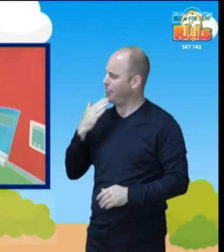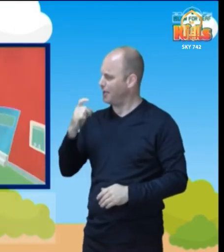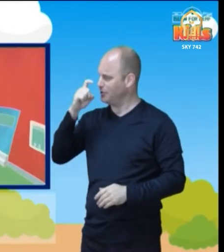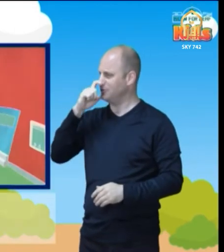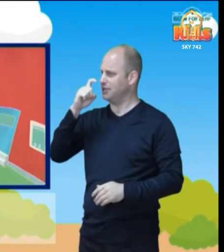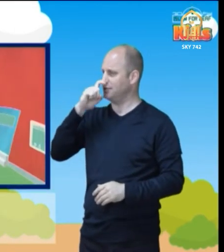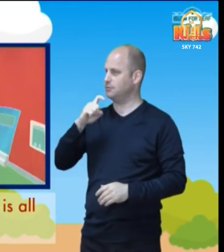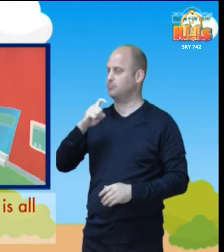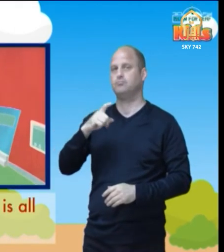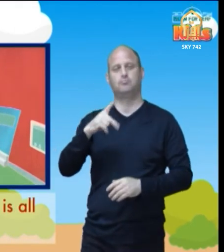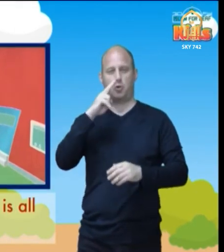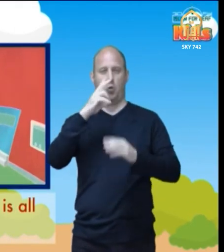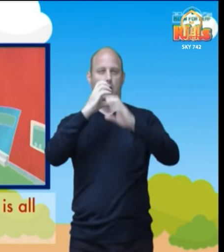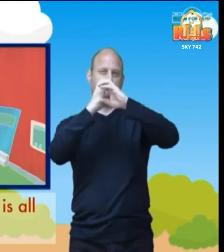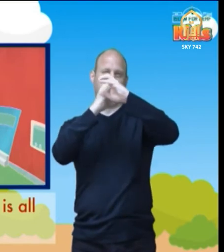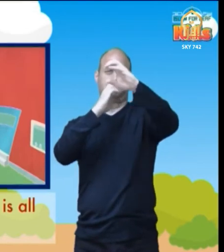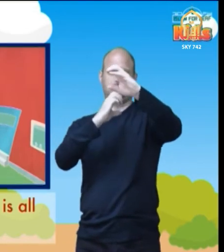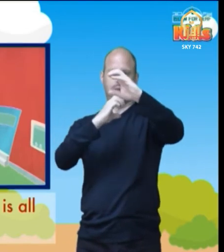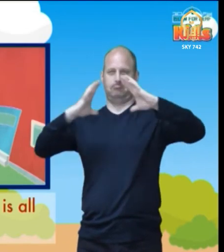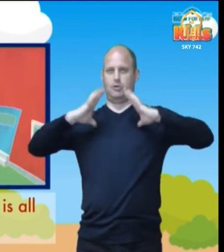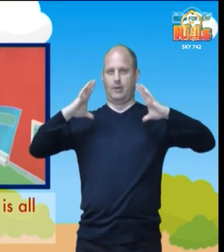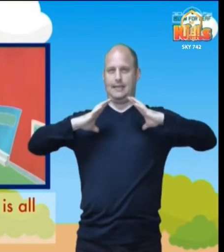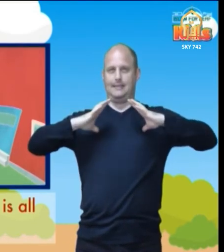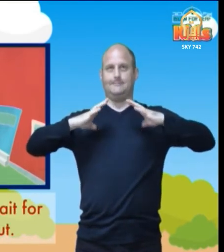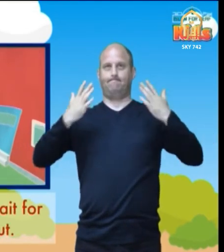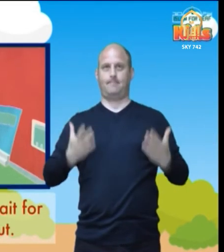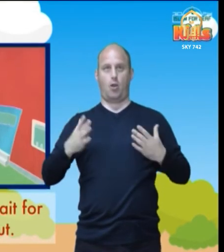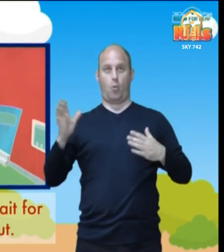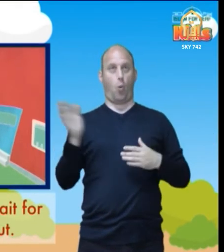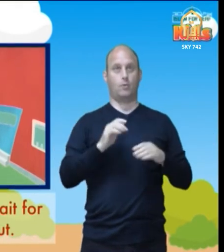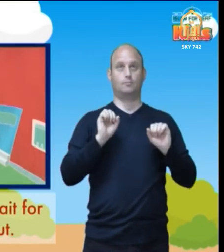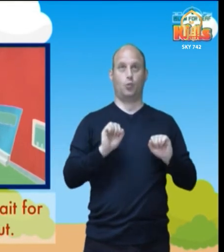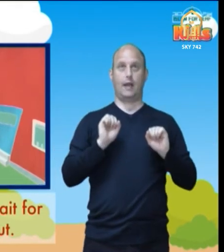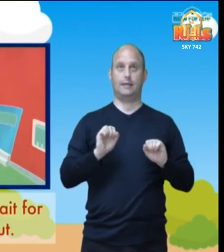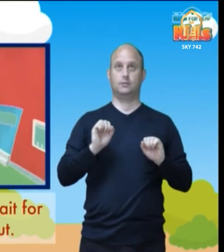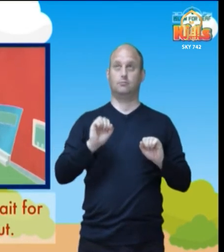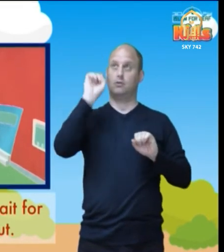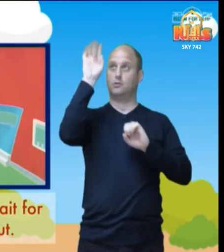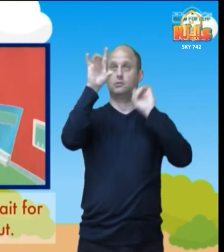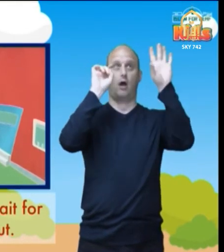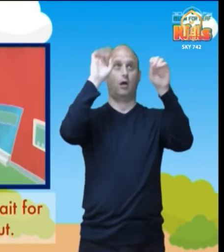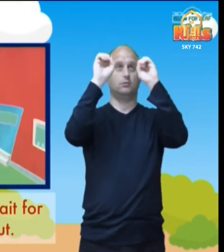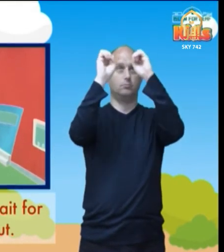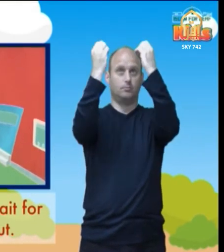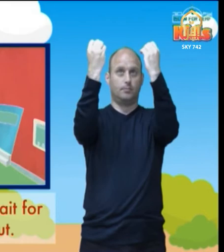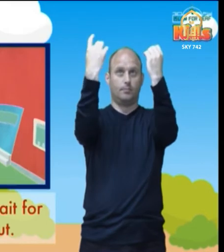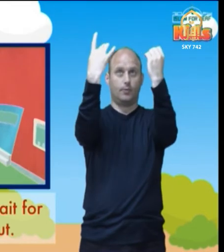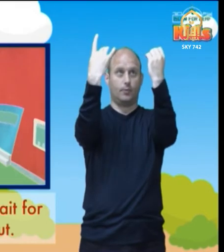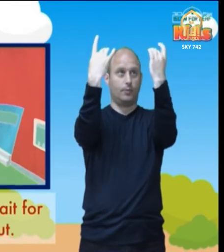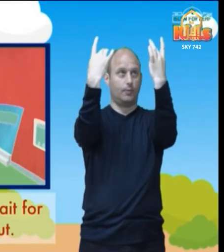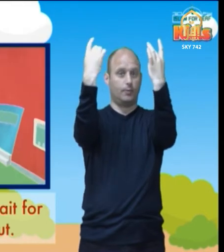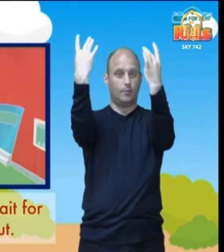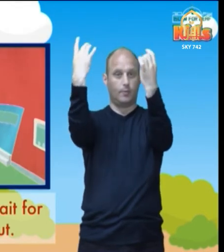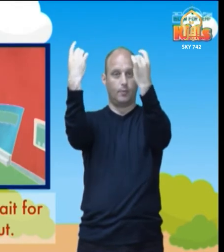Thank you, sis. I think the telescope is all set up now. All we need to do is wait for the stars to come out.